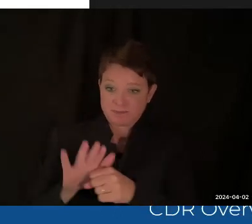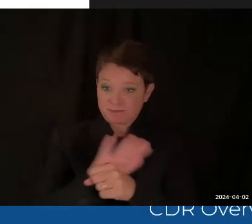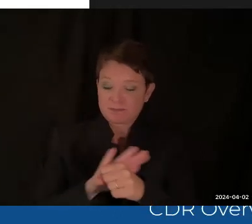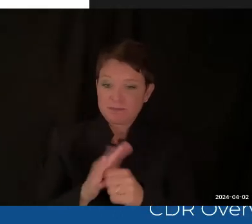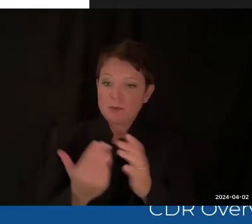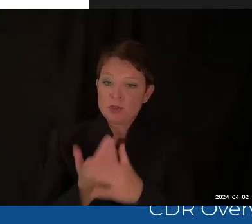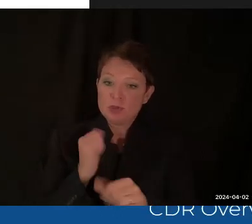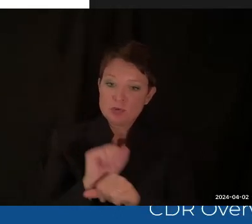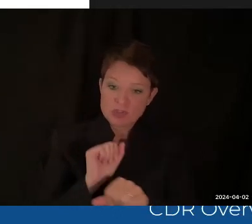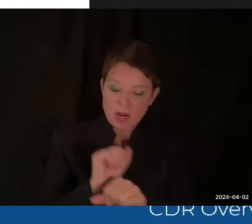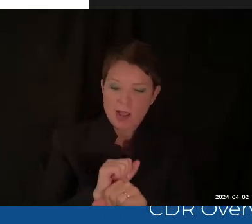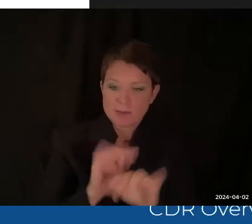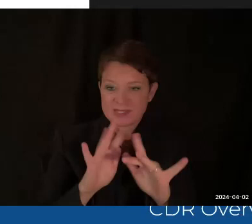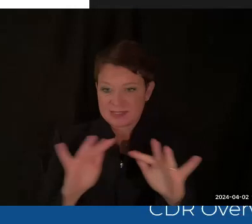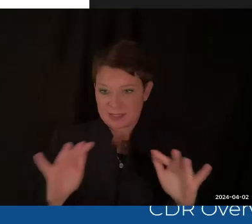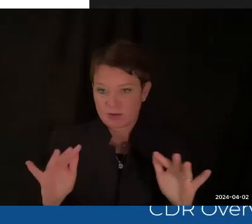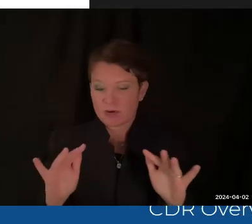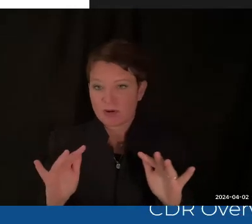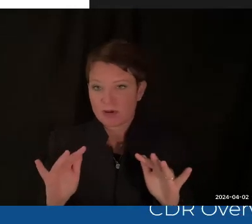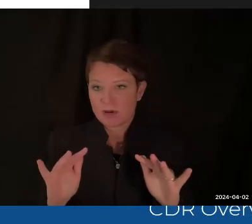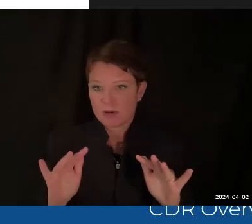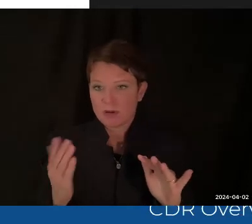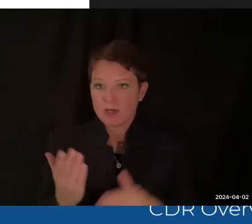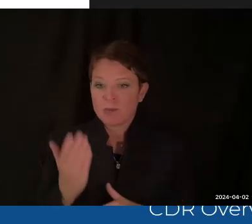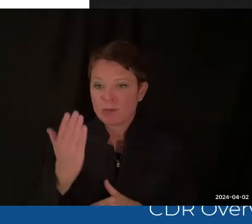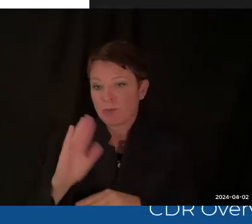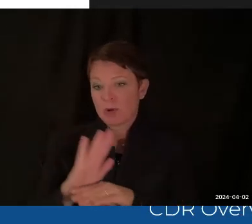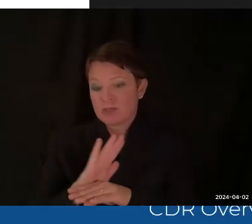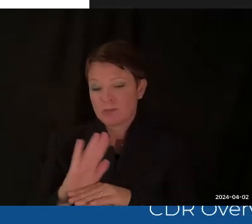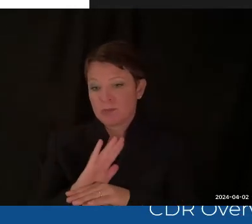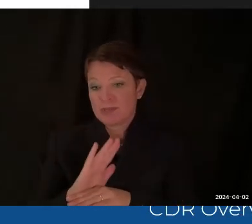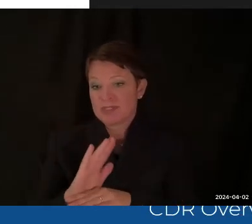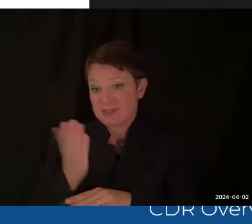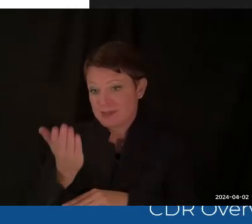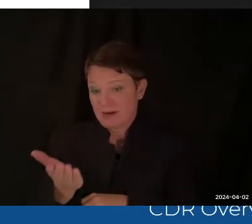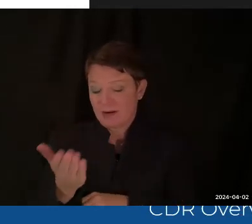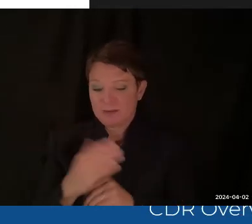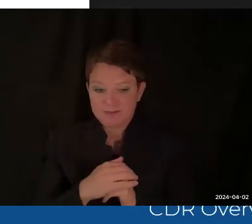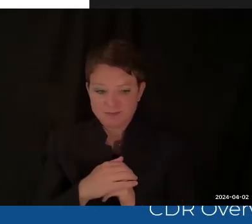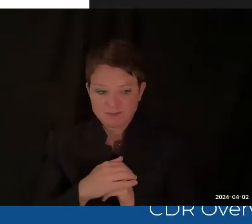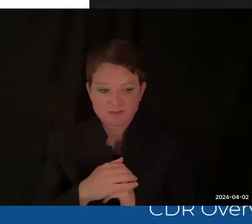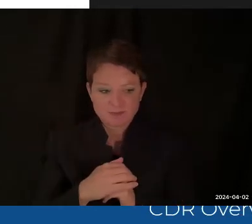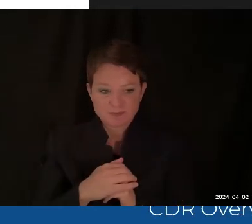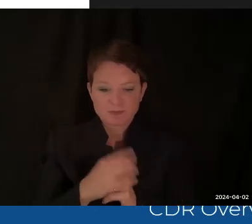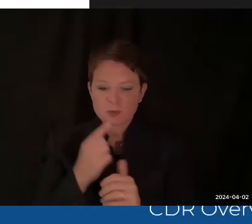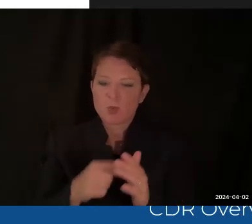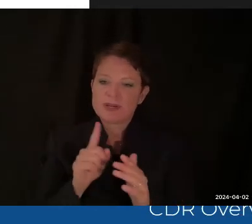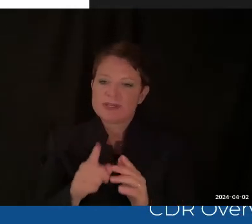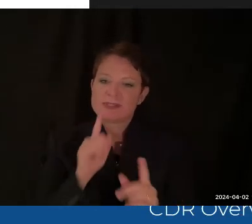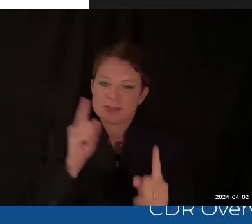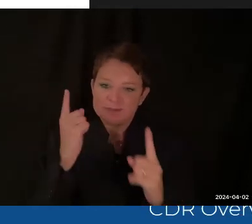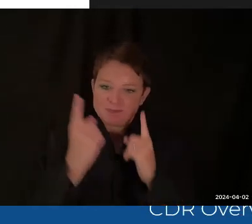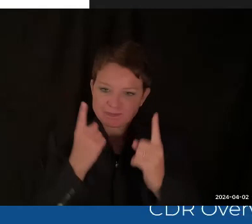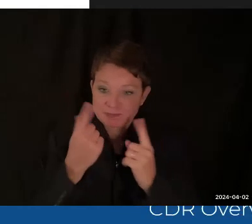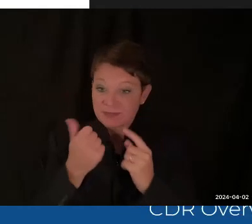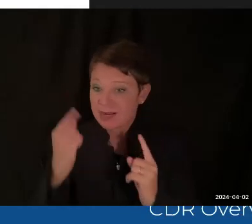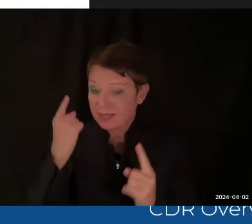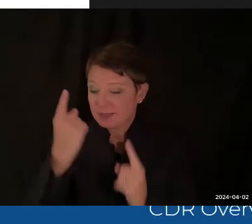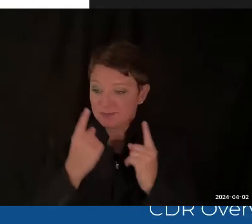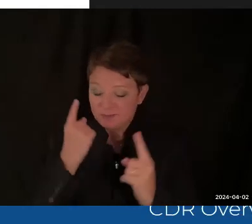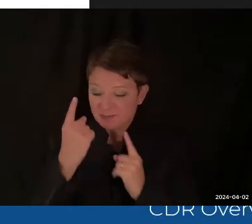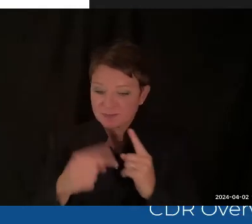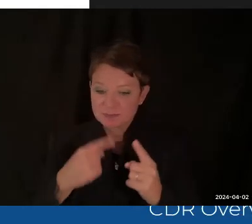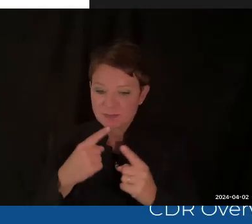new jobs and stuff, but there's closed businesses there. I was wondering, what is the consideration? Was there ever any